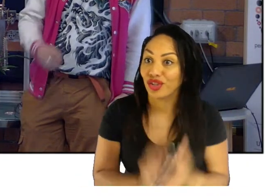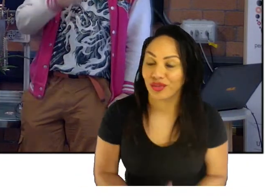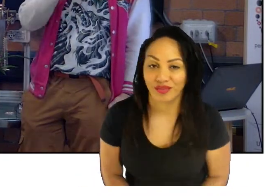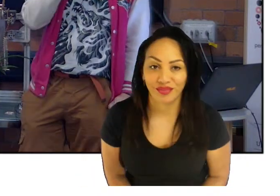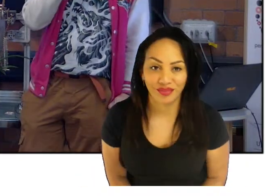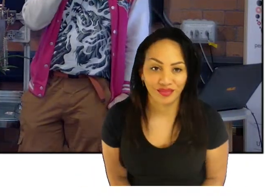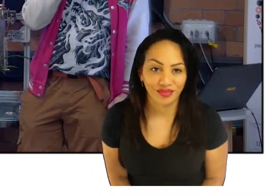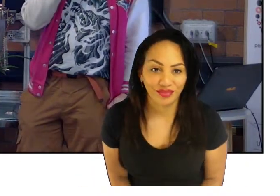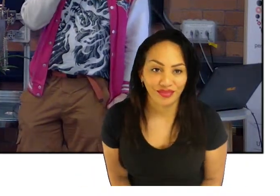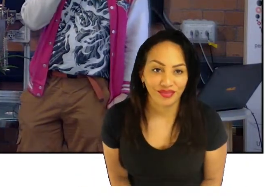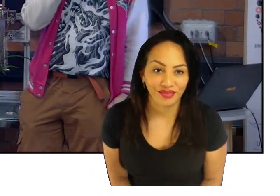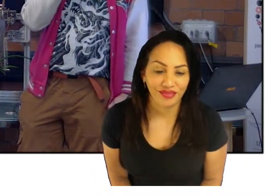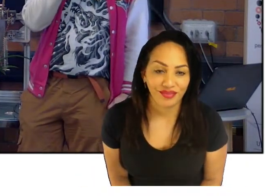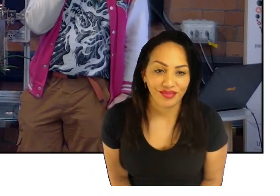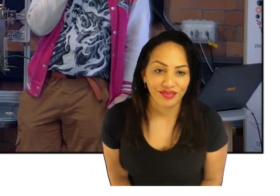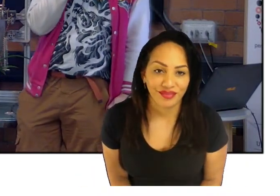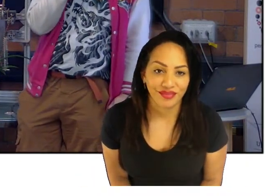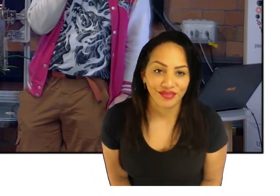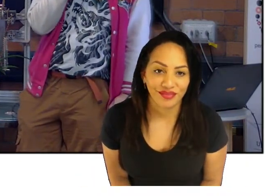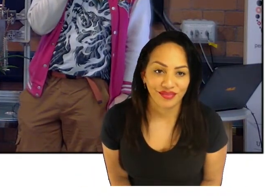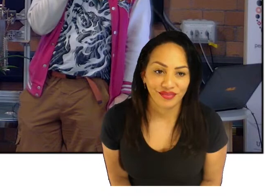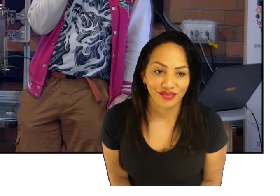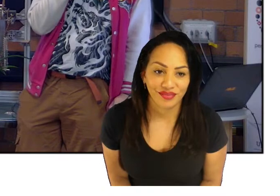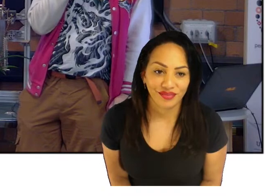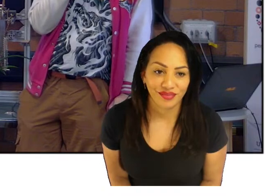Just pass this to you.